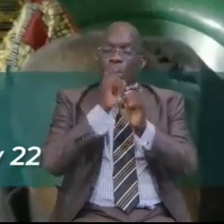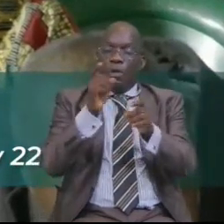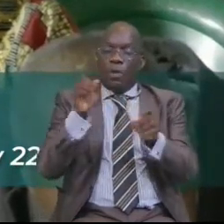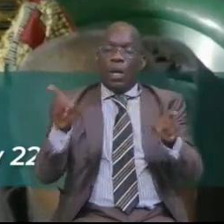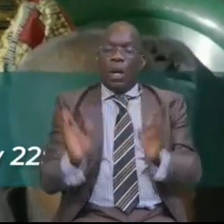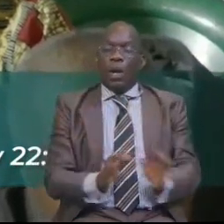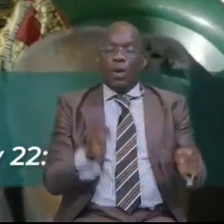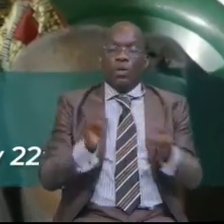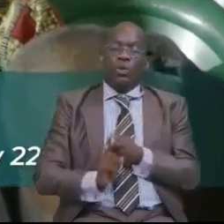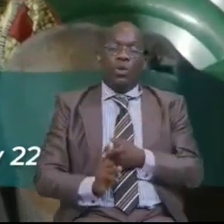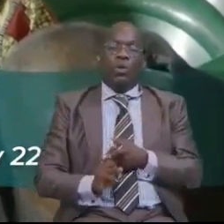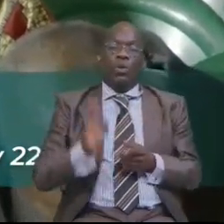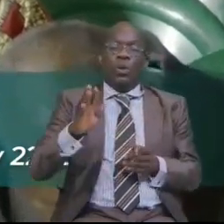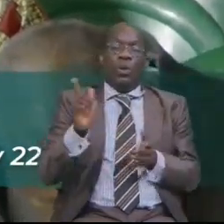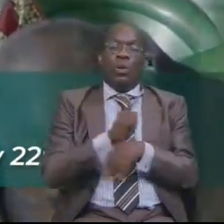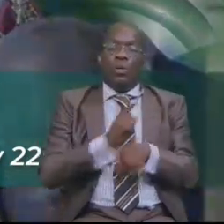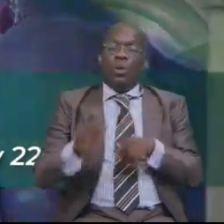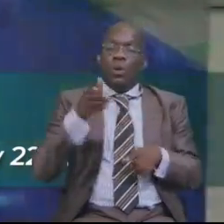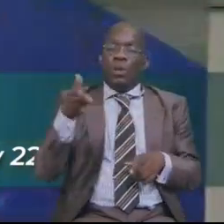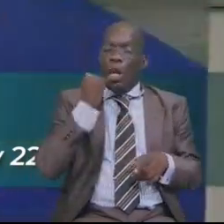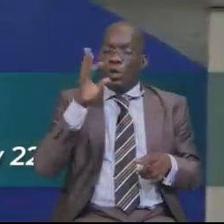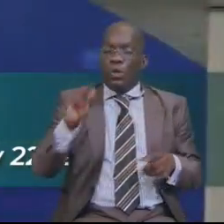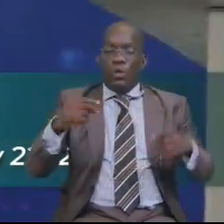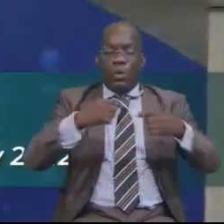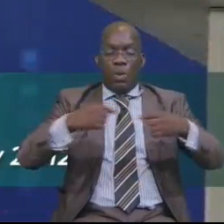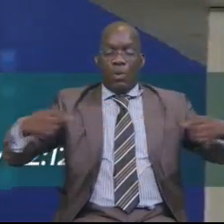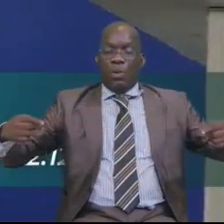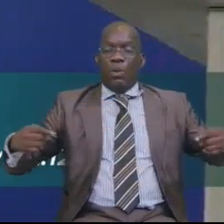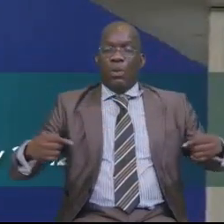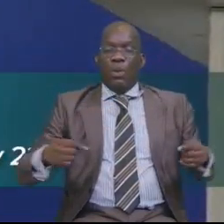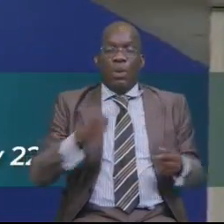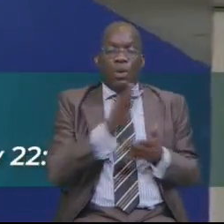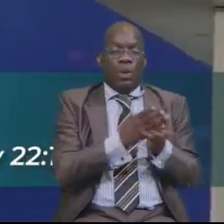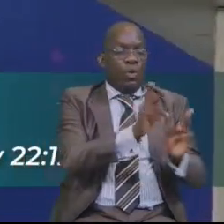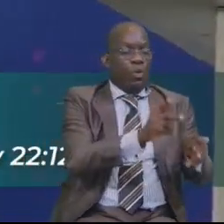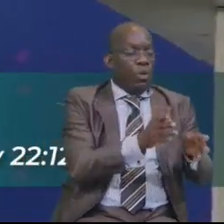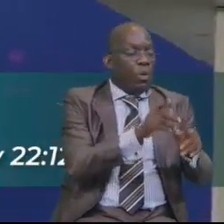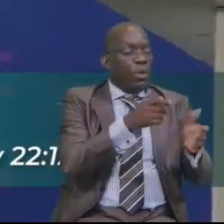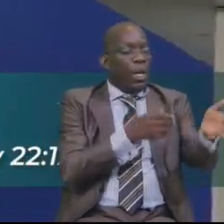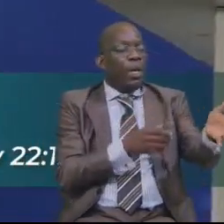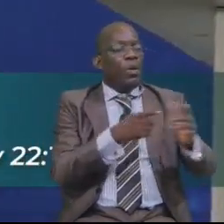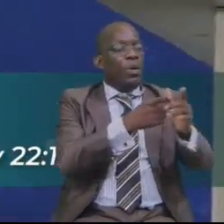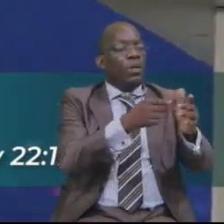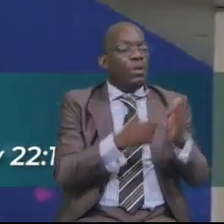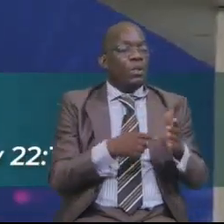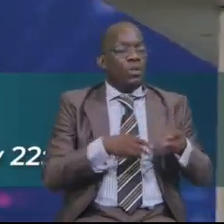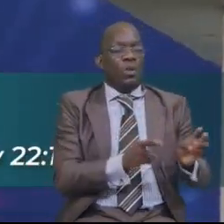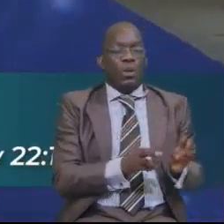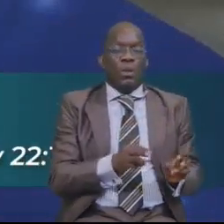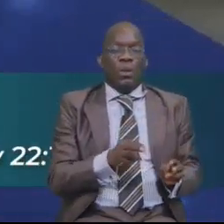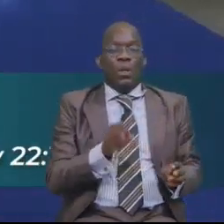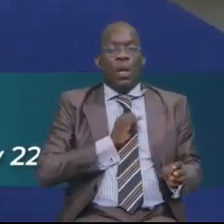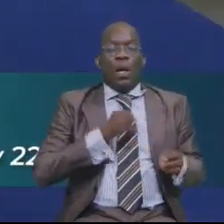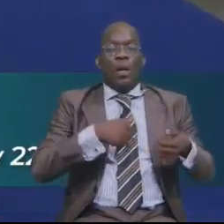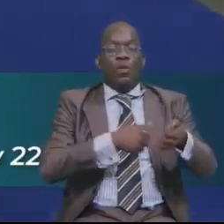no contradiction. You know, because so and so is there and is running this way. And then I follow the